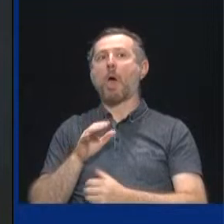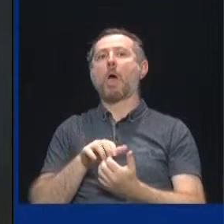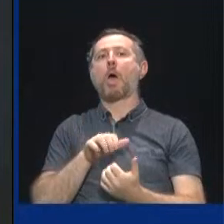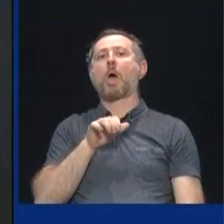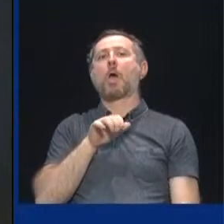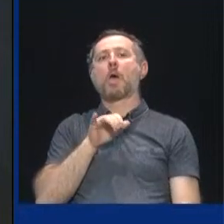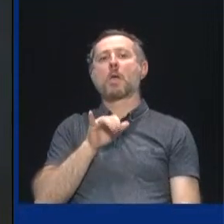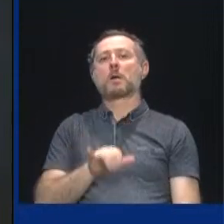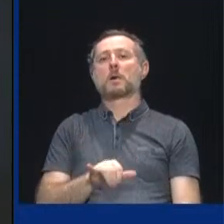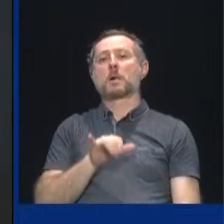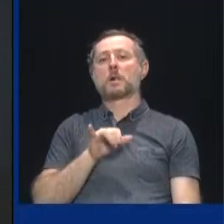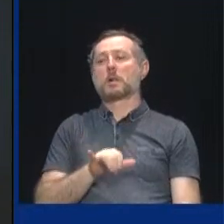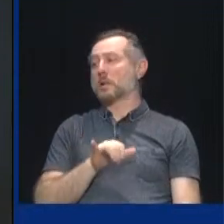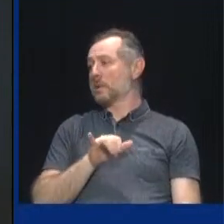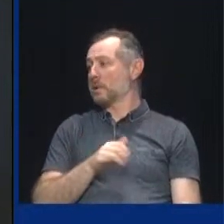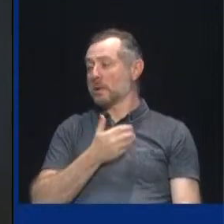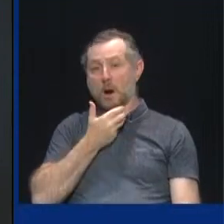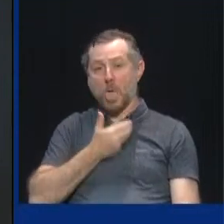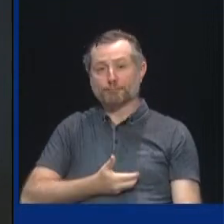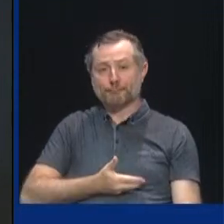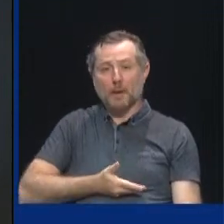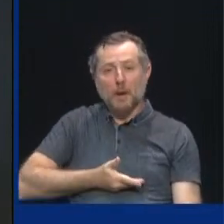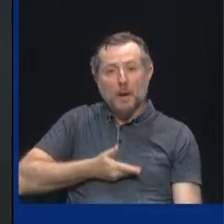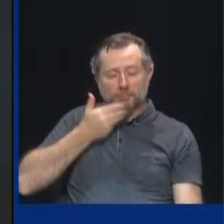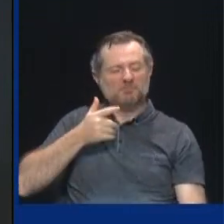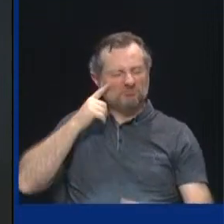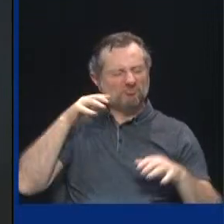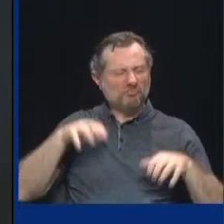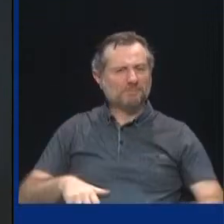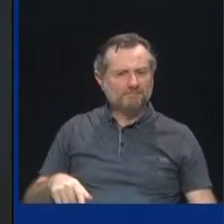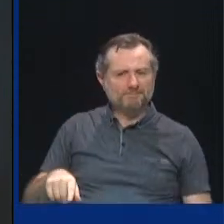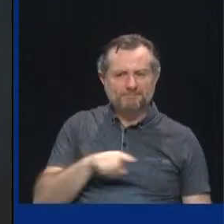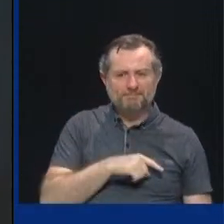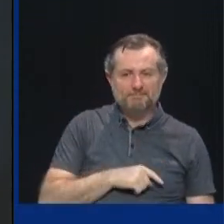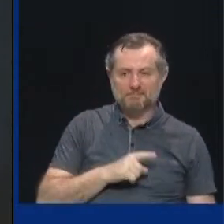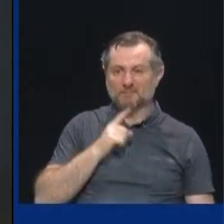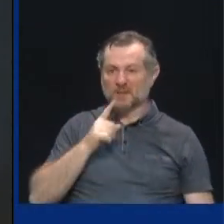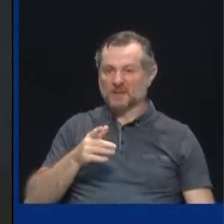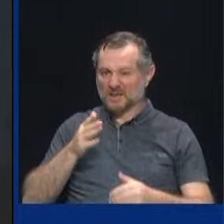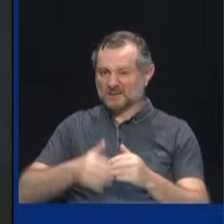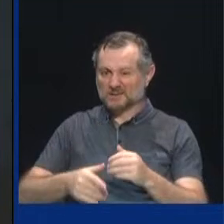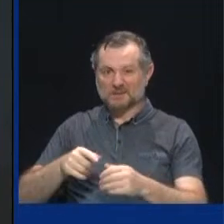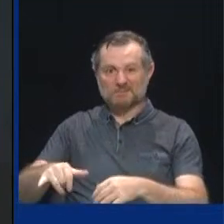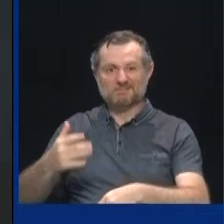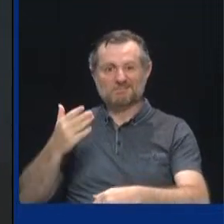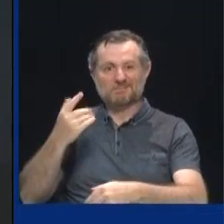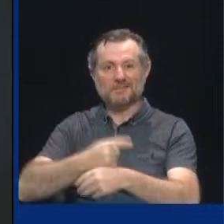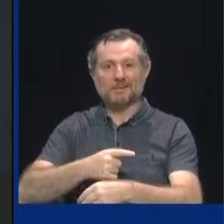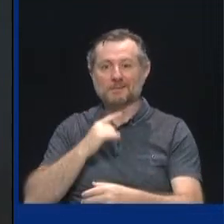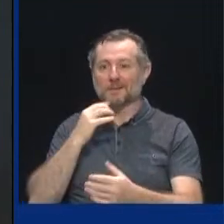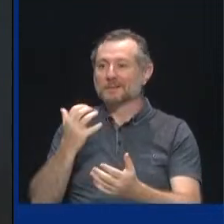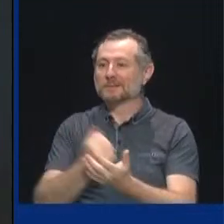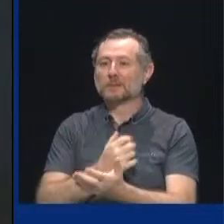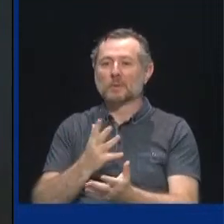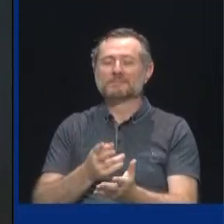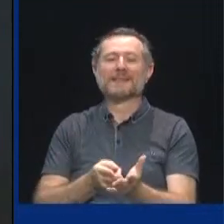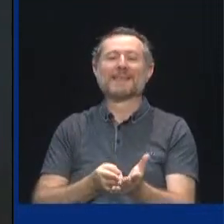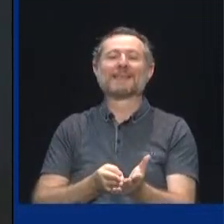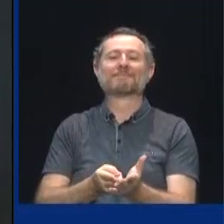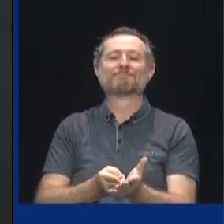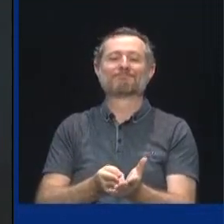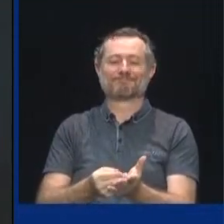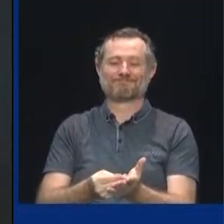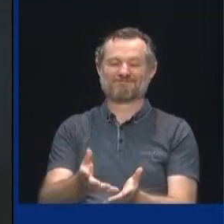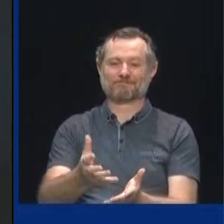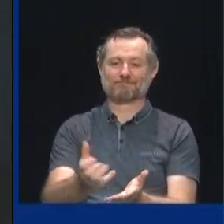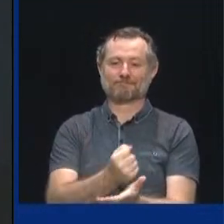Because at the end of the day, the truth wins and facts win.